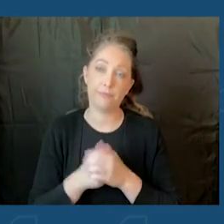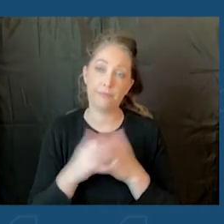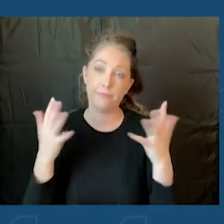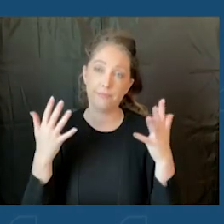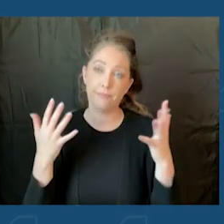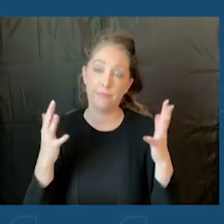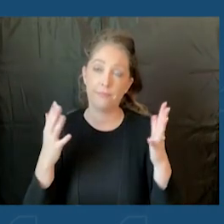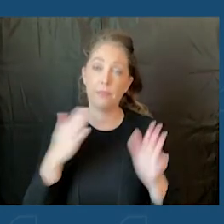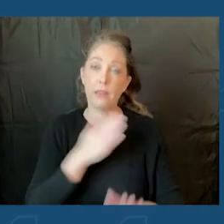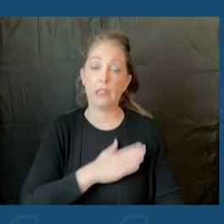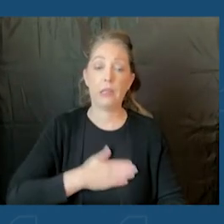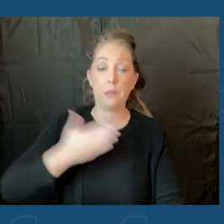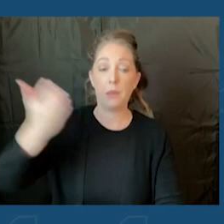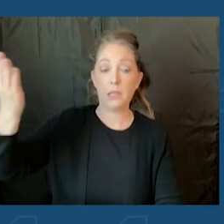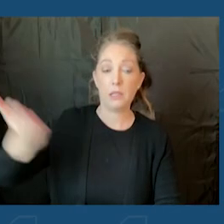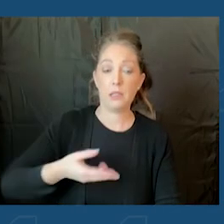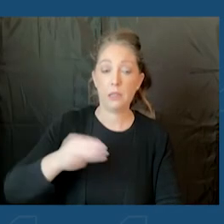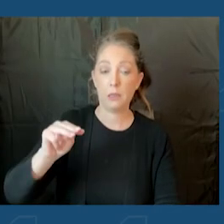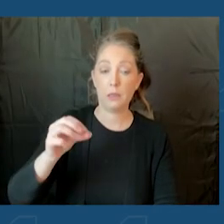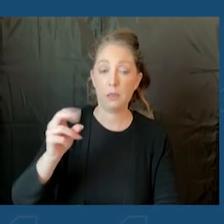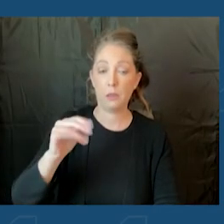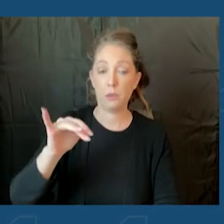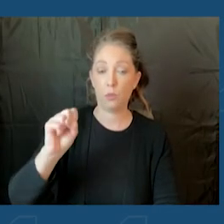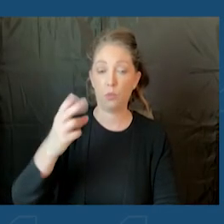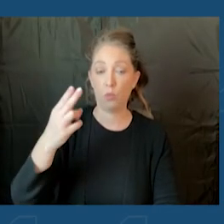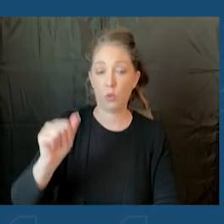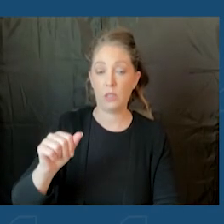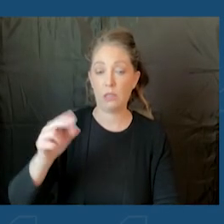Please welcome to the podium, Monisha Henley.